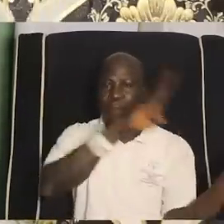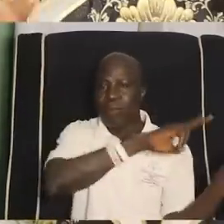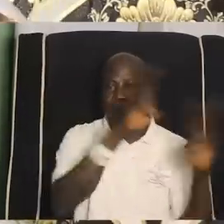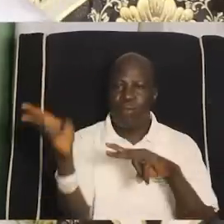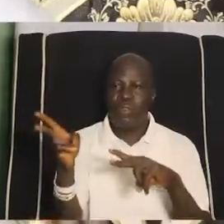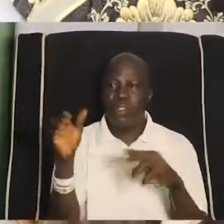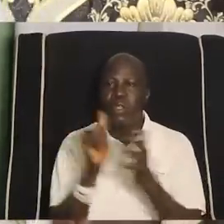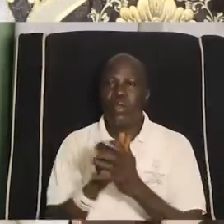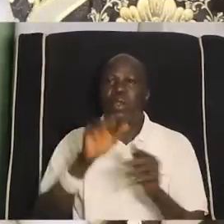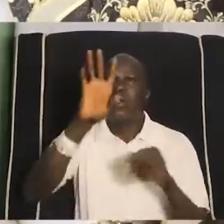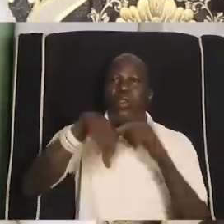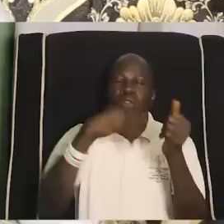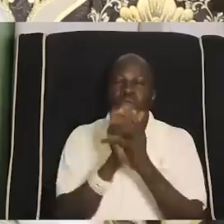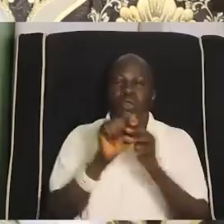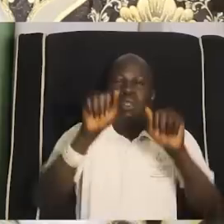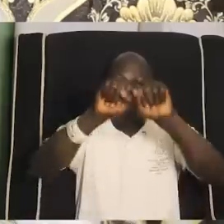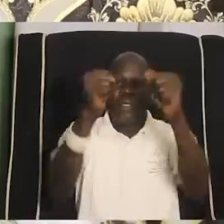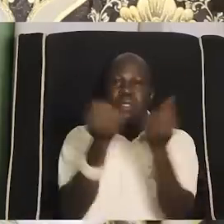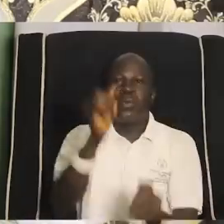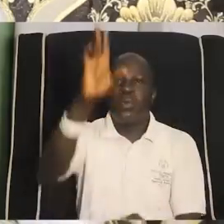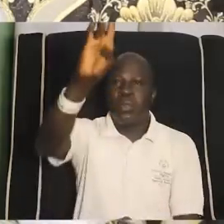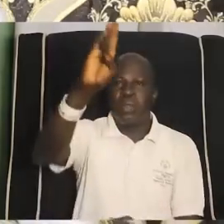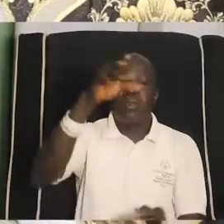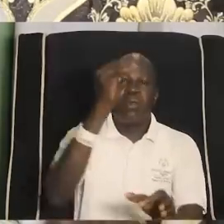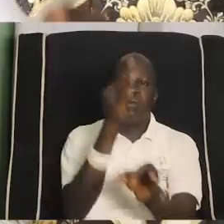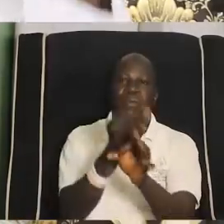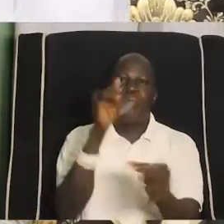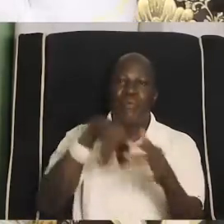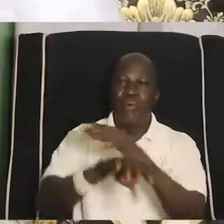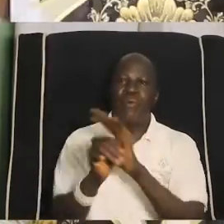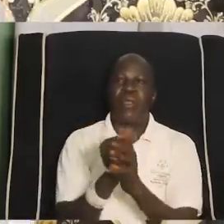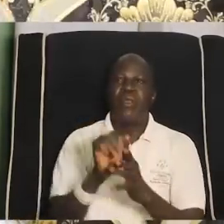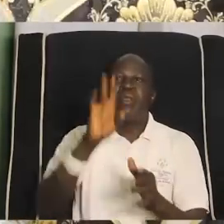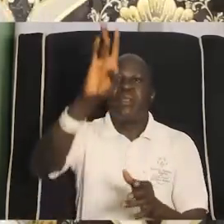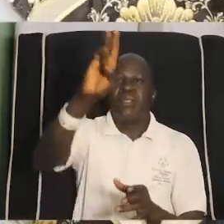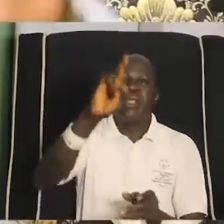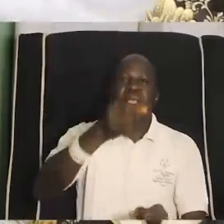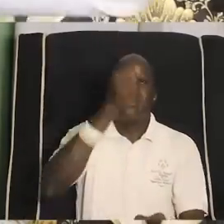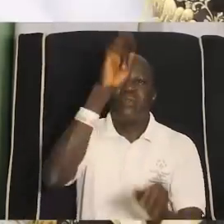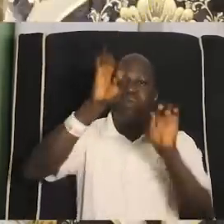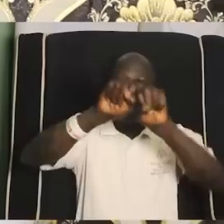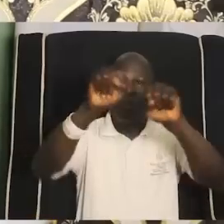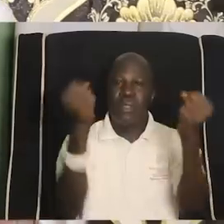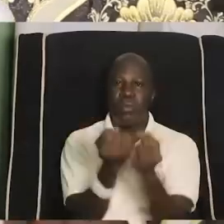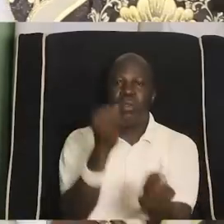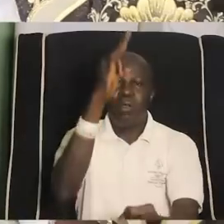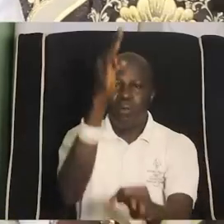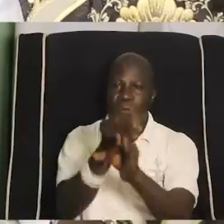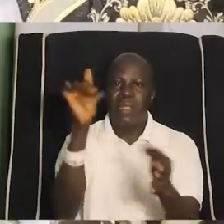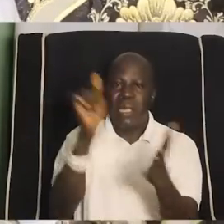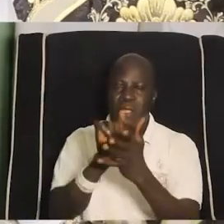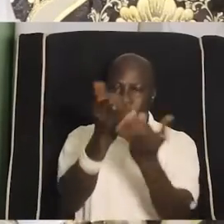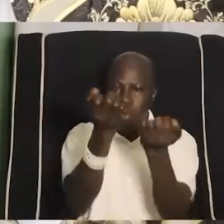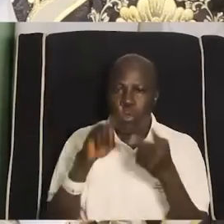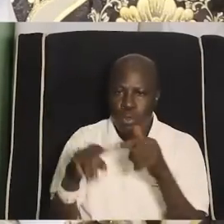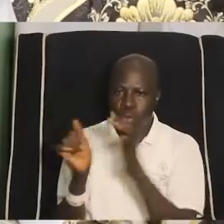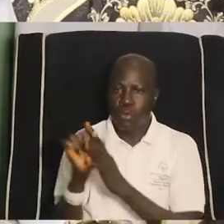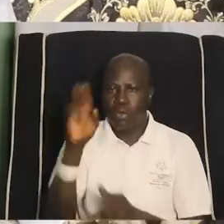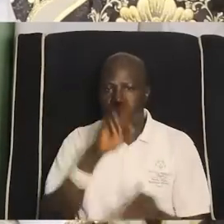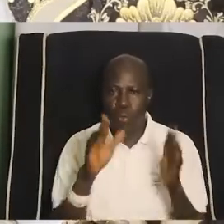7,700 different. Ìsọ̀ àpẹẹrẹ gbàgbọ́ méje láti gbàdúrà. Ẹ gbọ́ mi